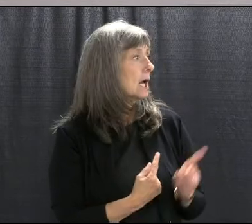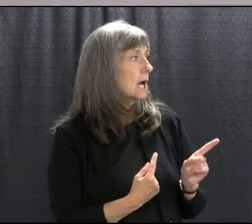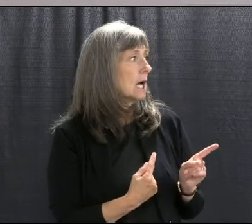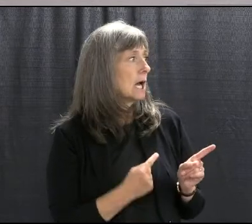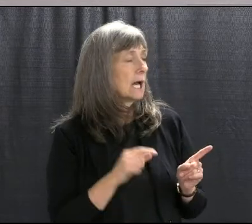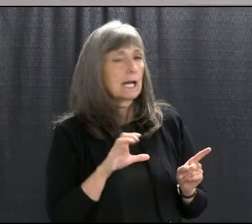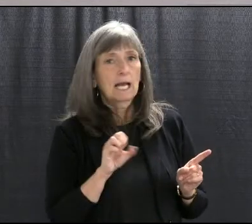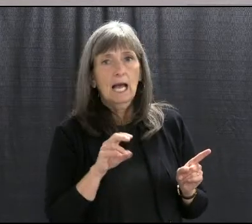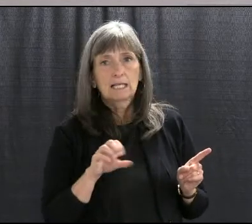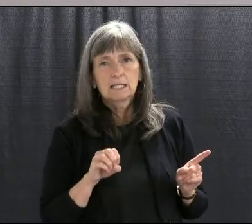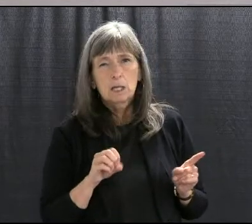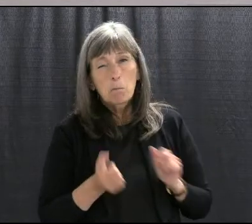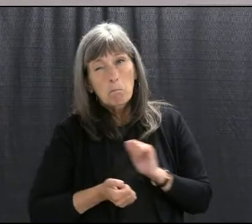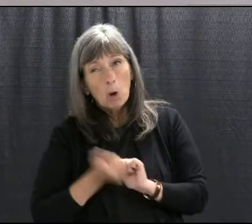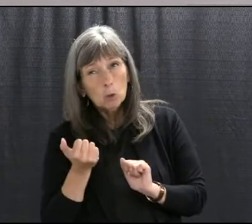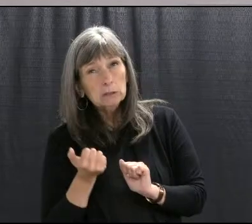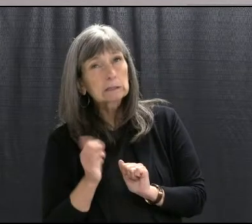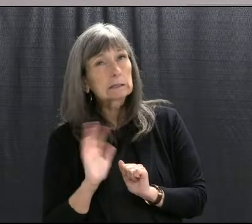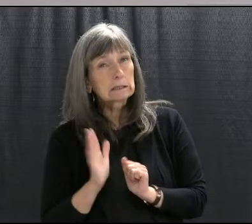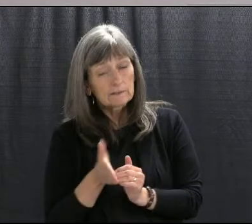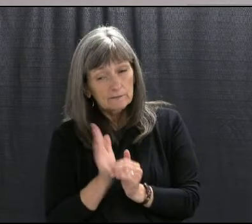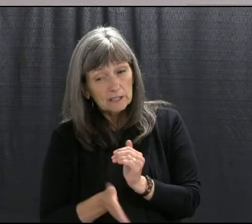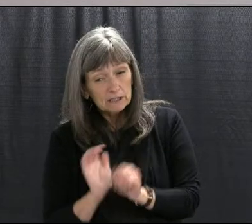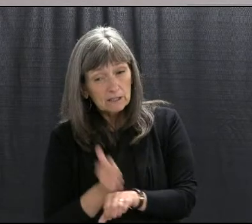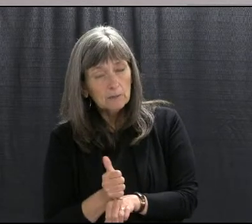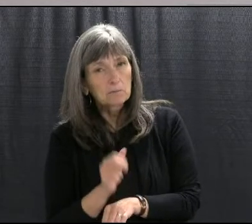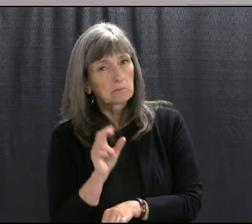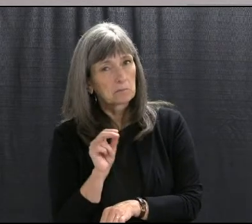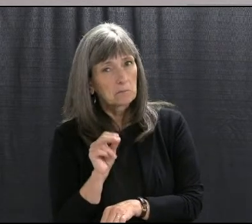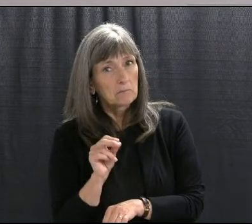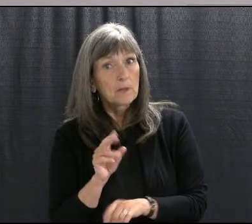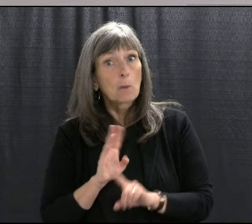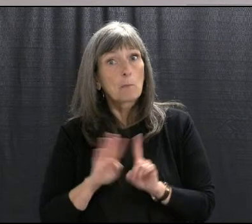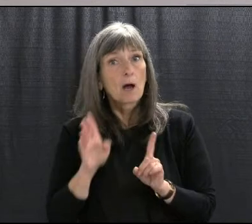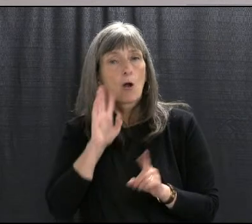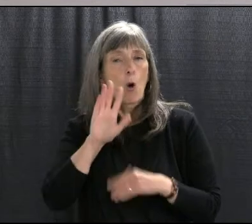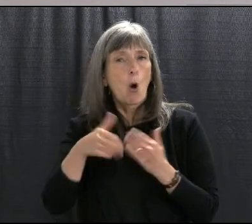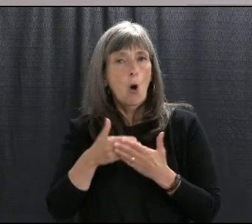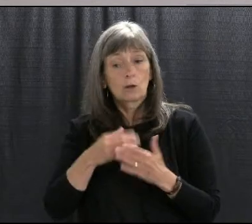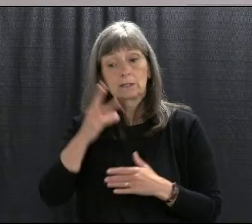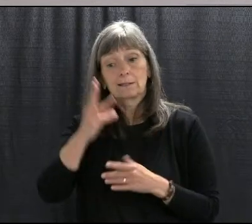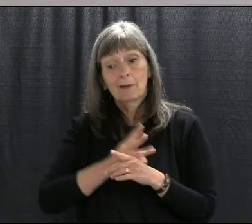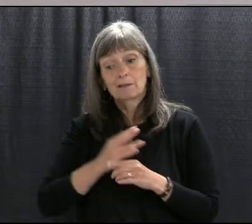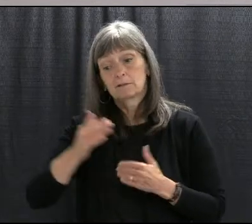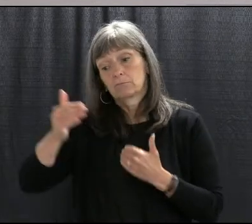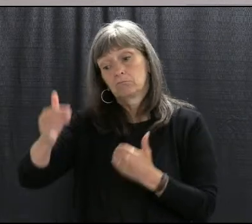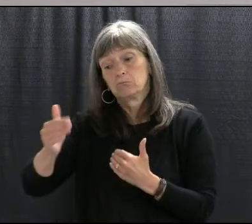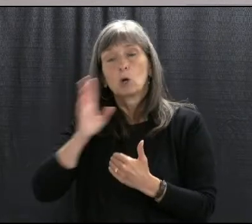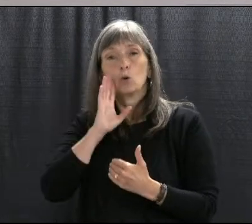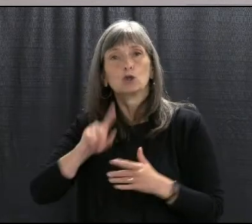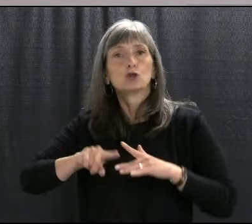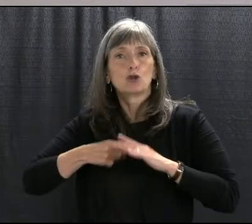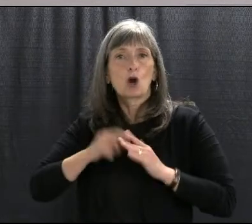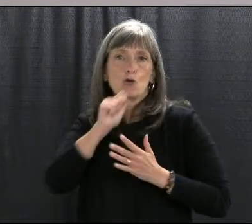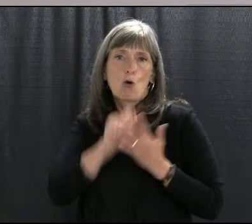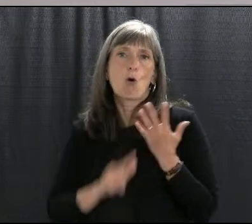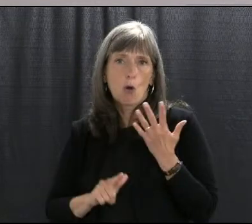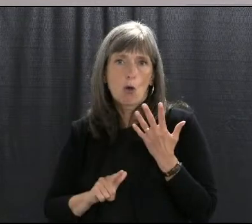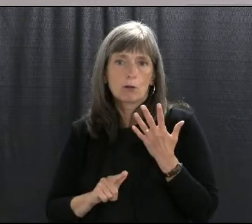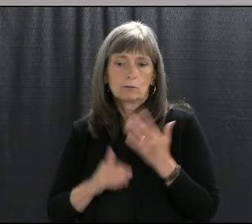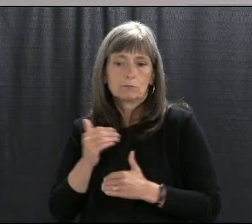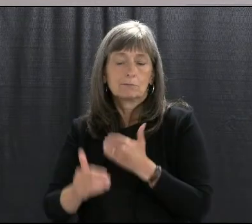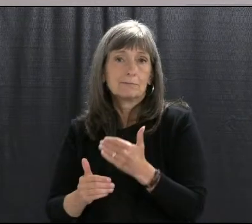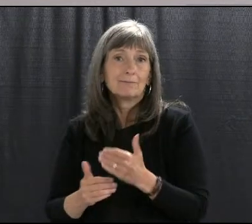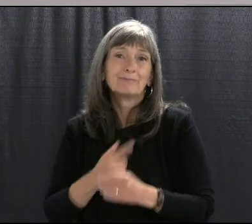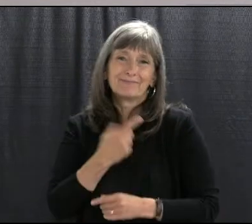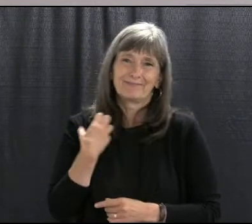sure it would be fair to say the bulk will be completed within the next 6 months. They'll certainly all be underway within the next 6 months, but as Minister said, there are medium and